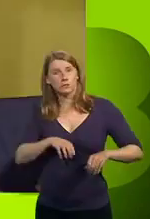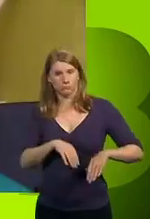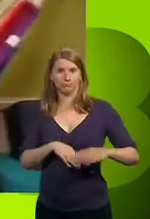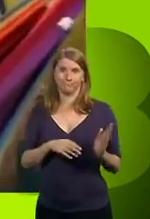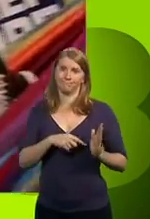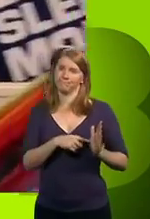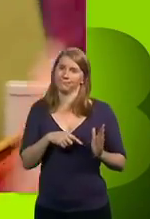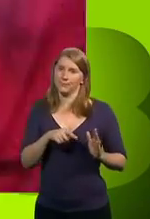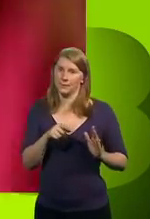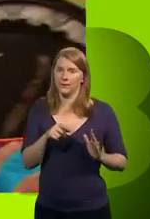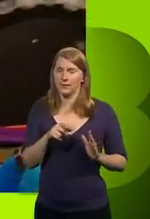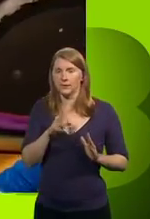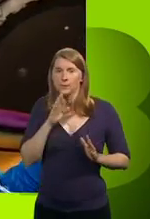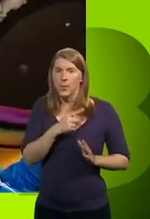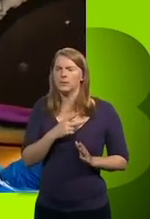Men.